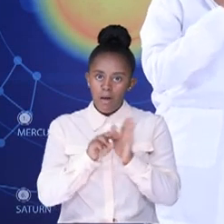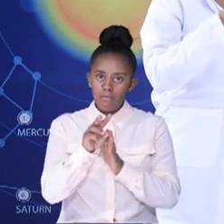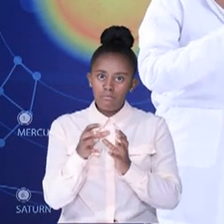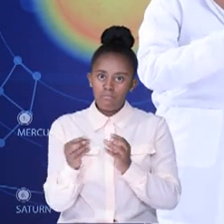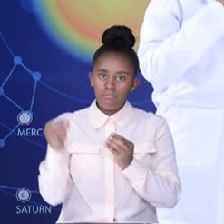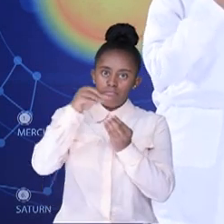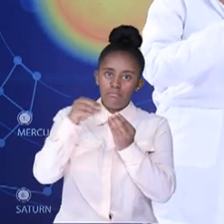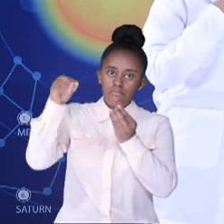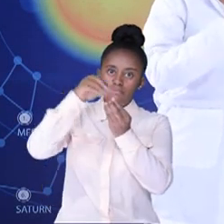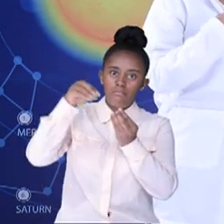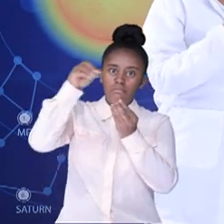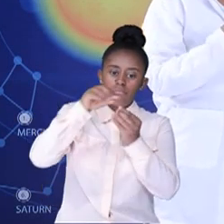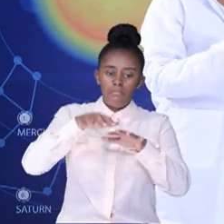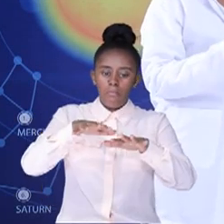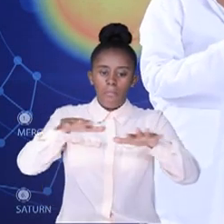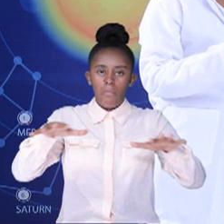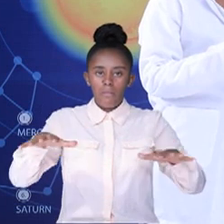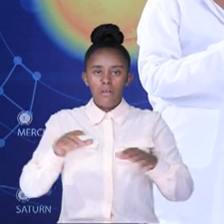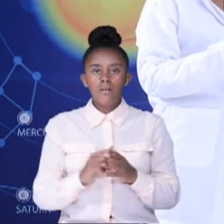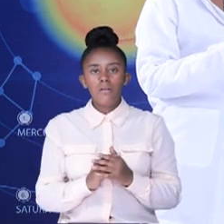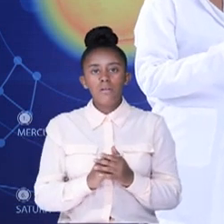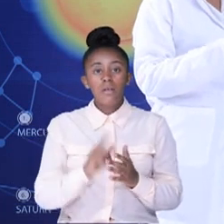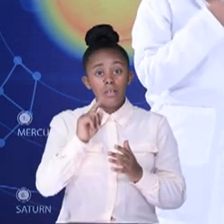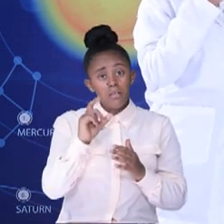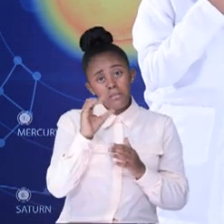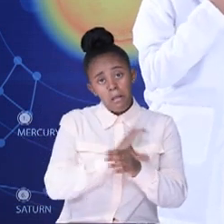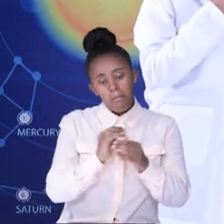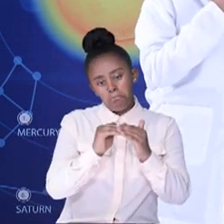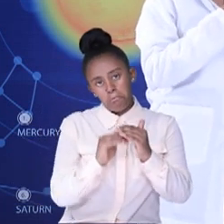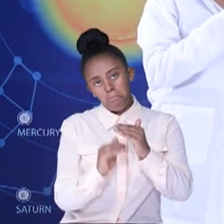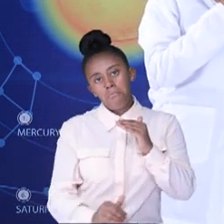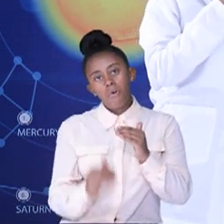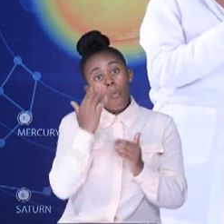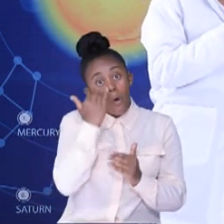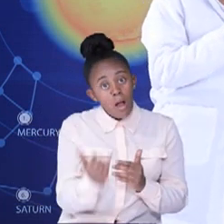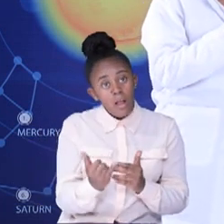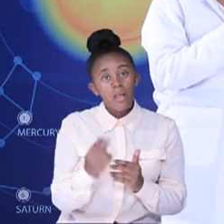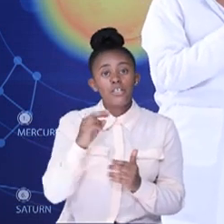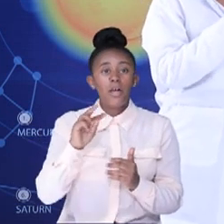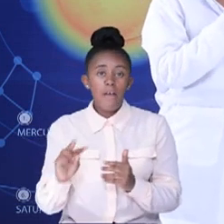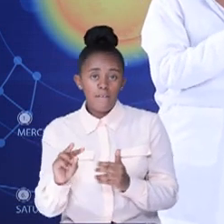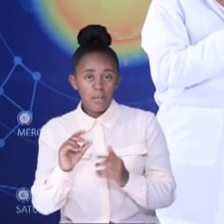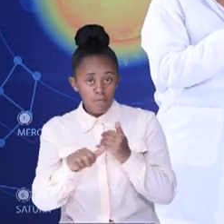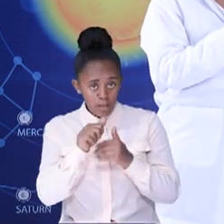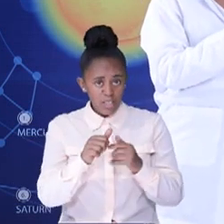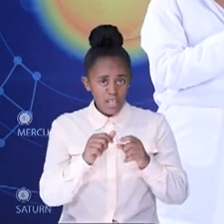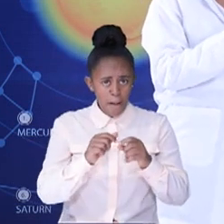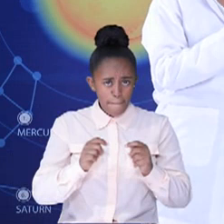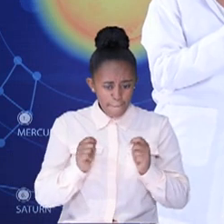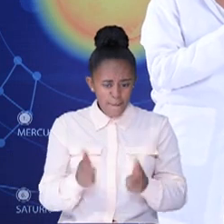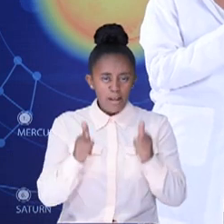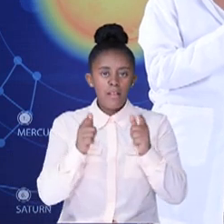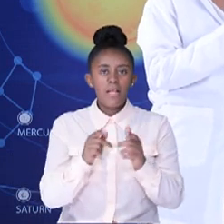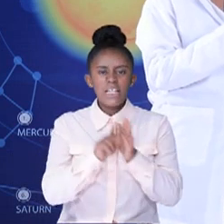it immediately decreases the number of T cells. Why? Because when HIV infects the T cells, immediately it